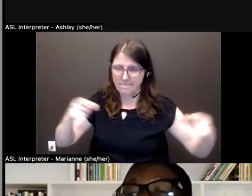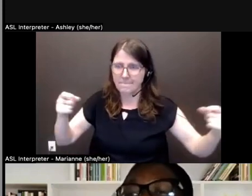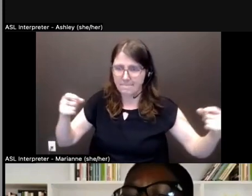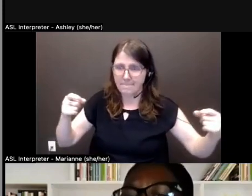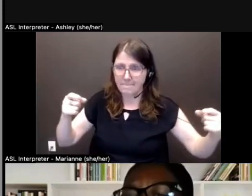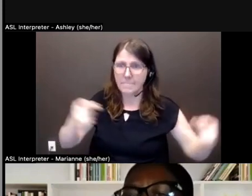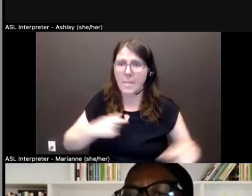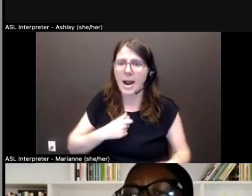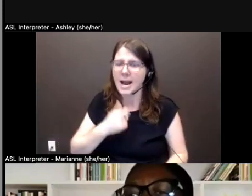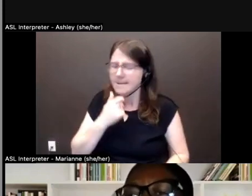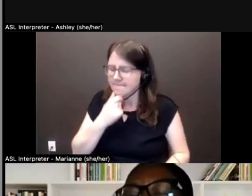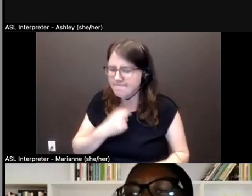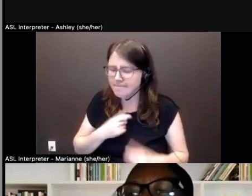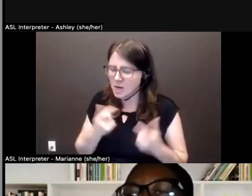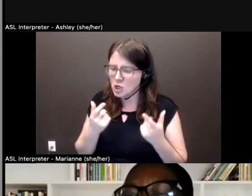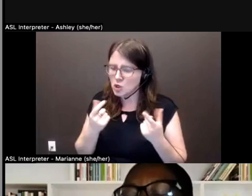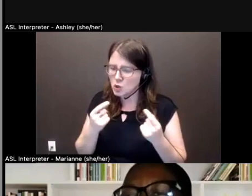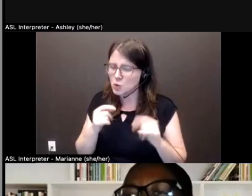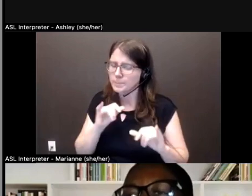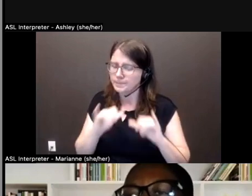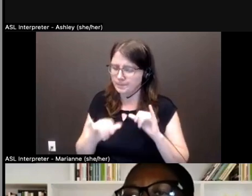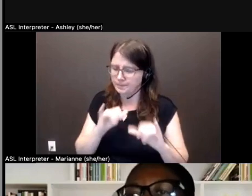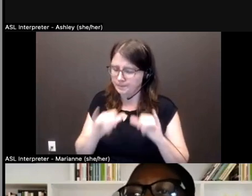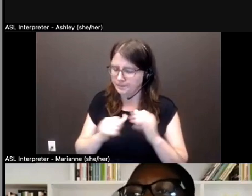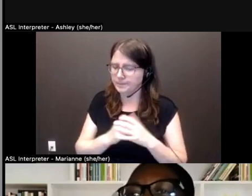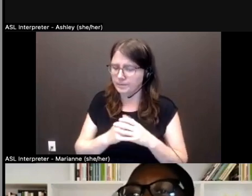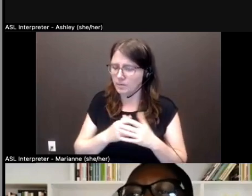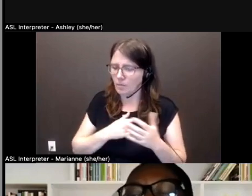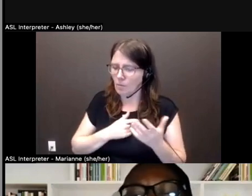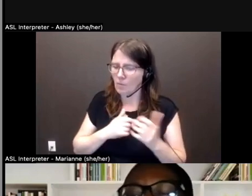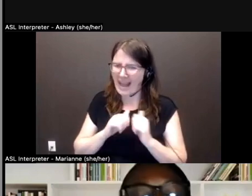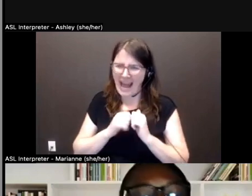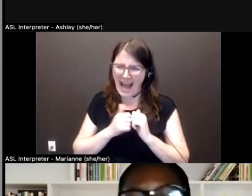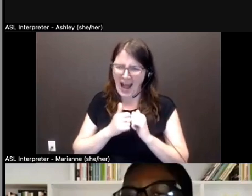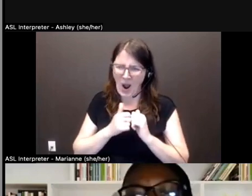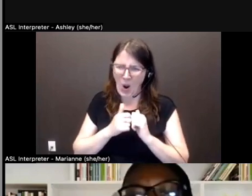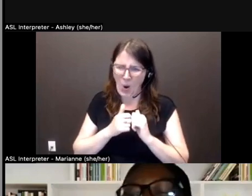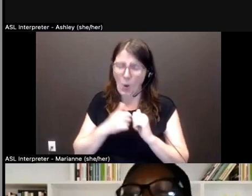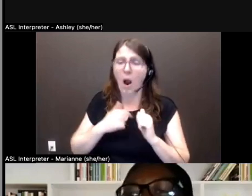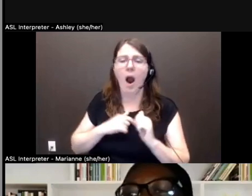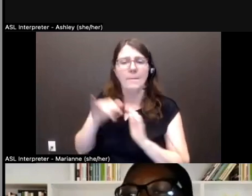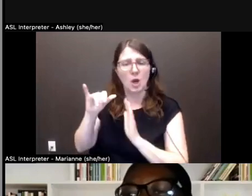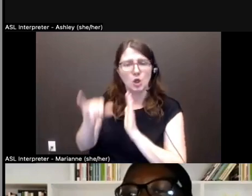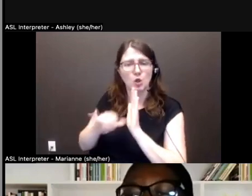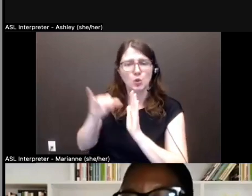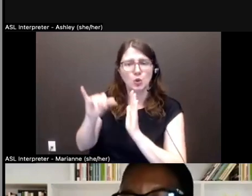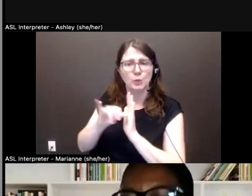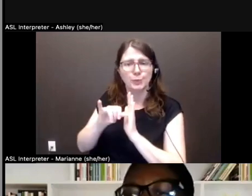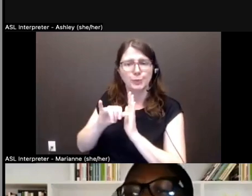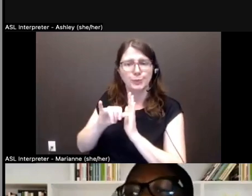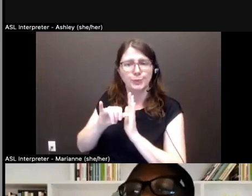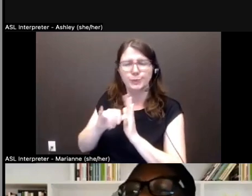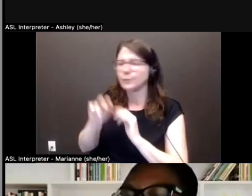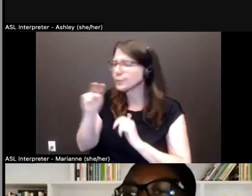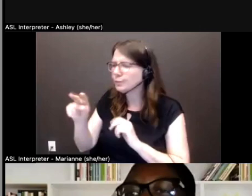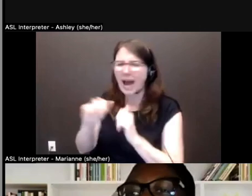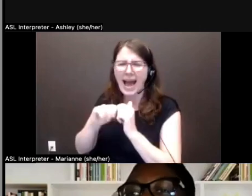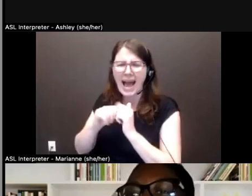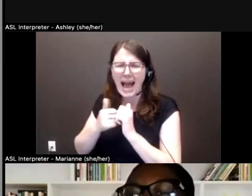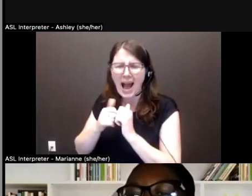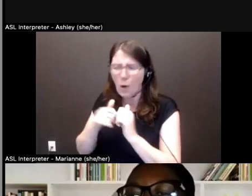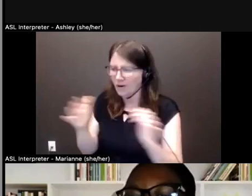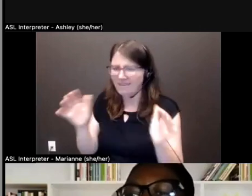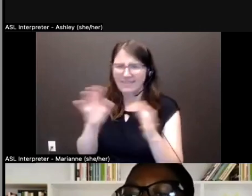video. The first one I saw had 3 different methods. And I'm like, no, I don't need to see 3 ways. I just need to see 1